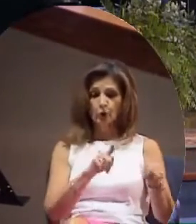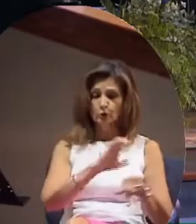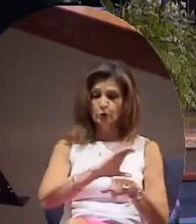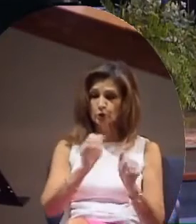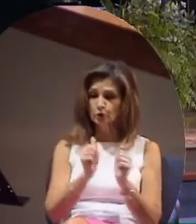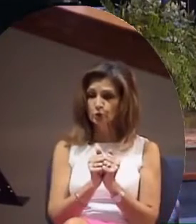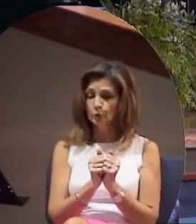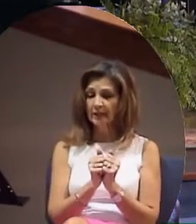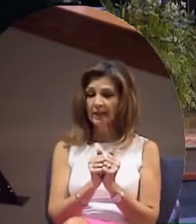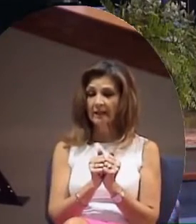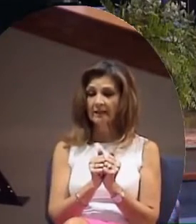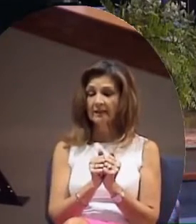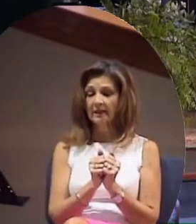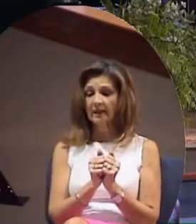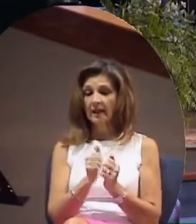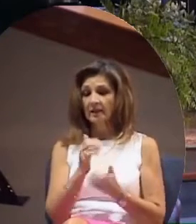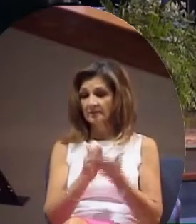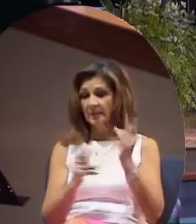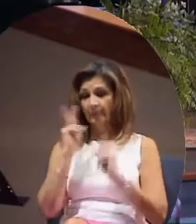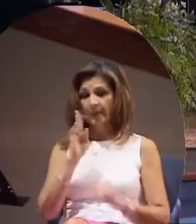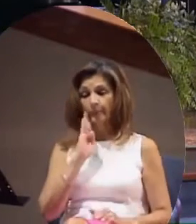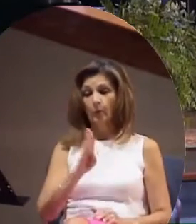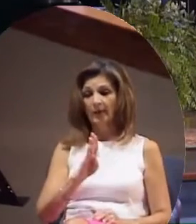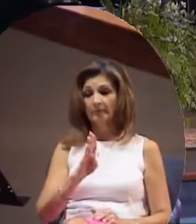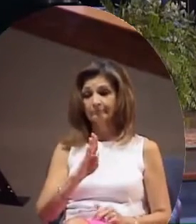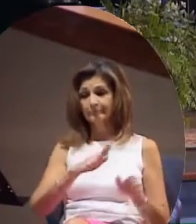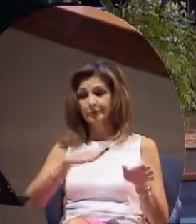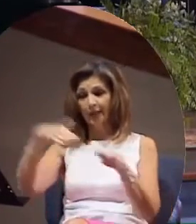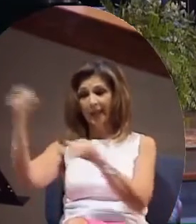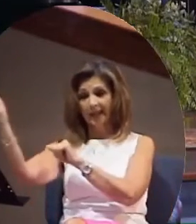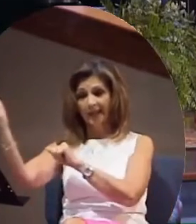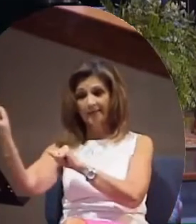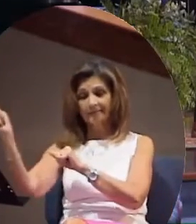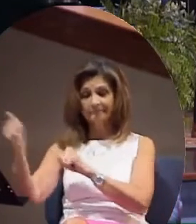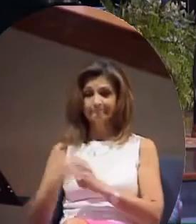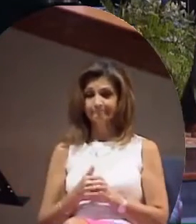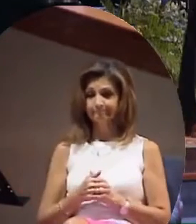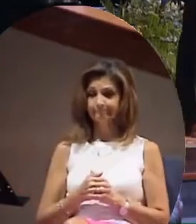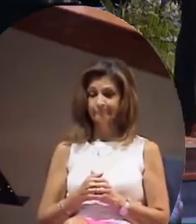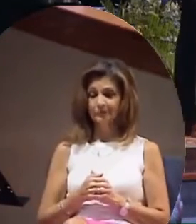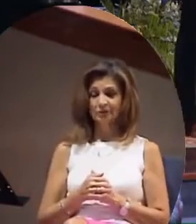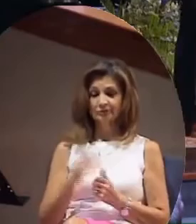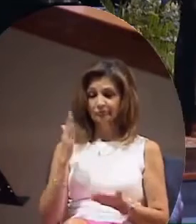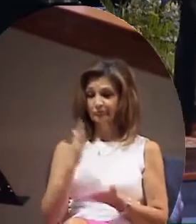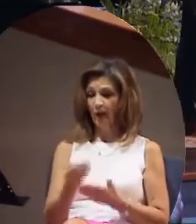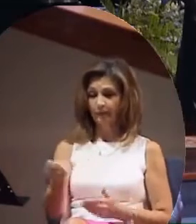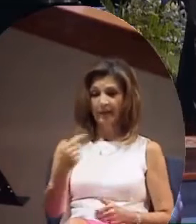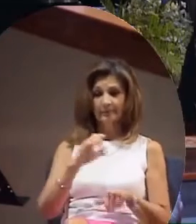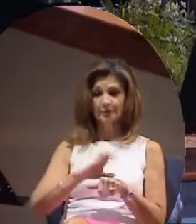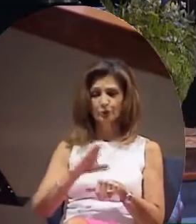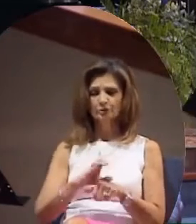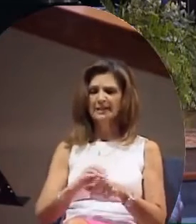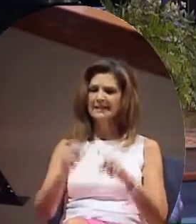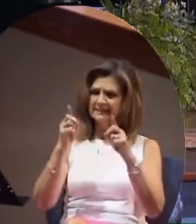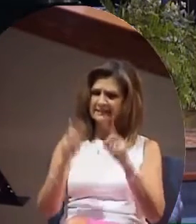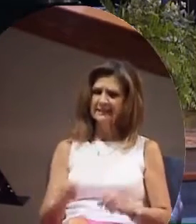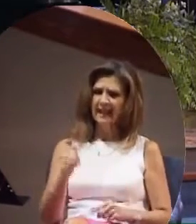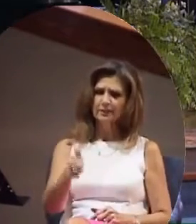with. And folks, some folks are going to bail out through this. Some folks are going to fall out through this. Just make your mind up, you're going to be